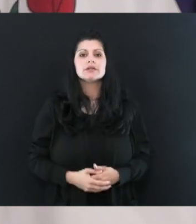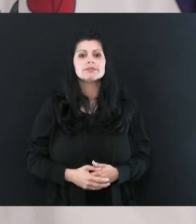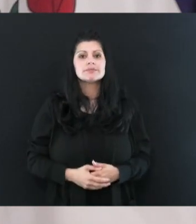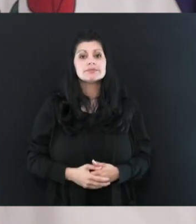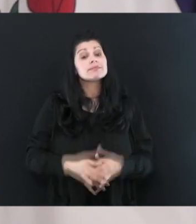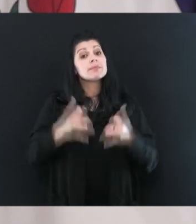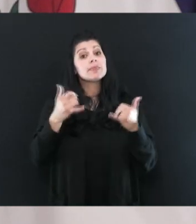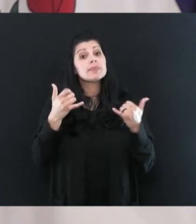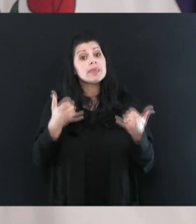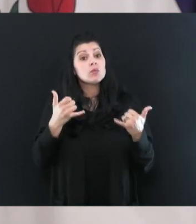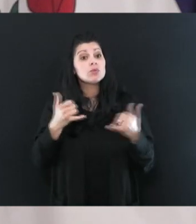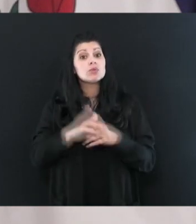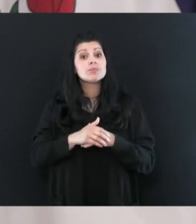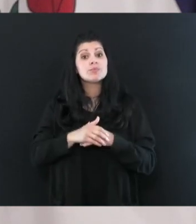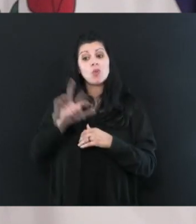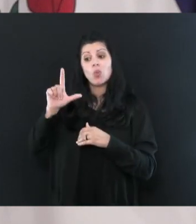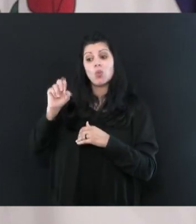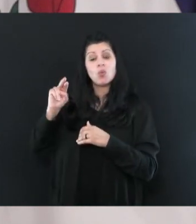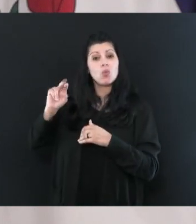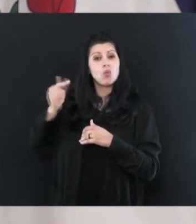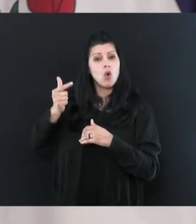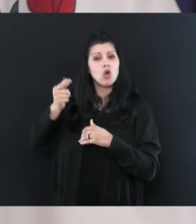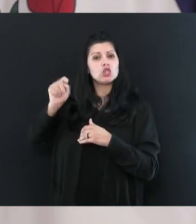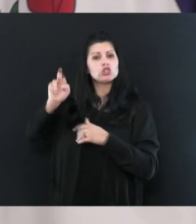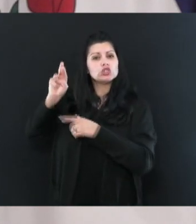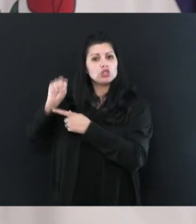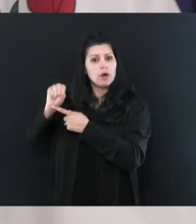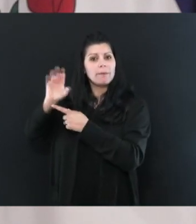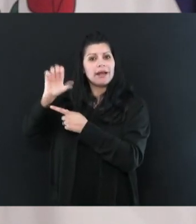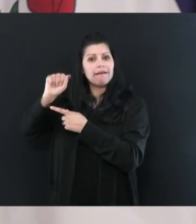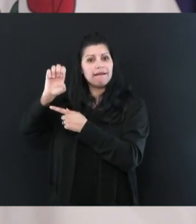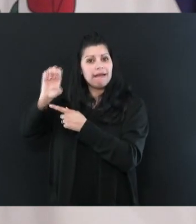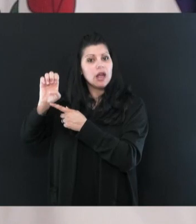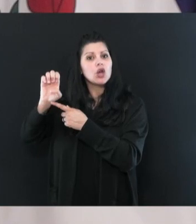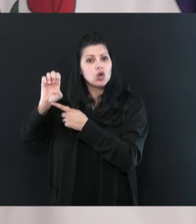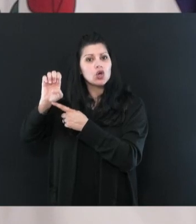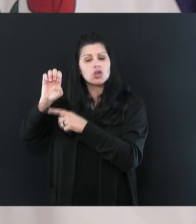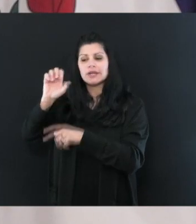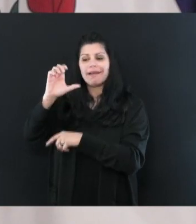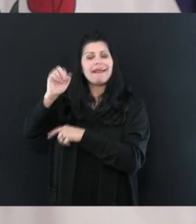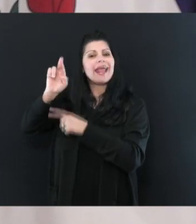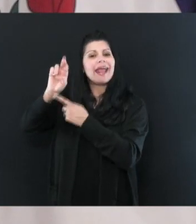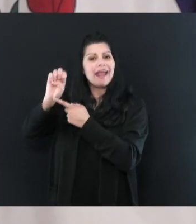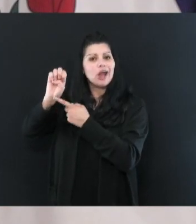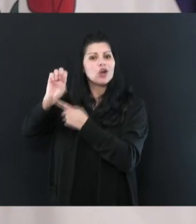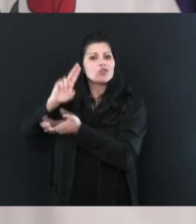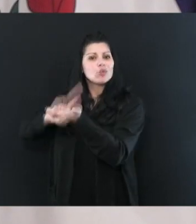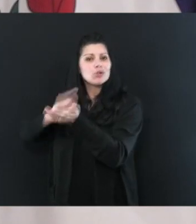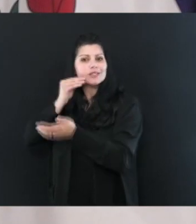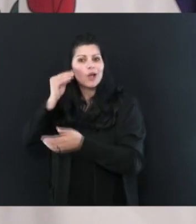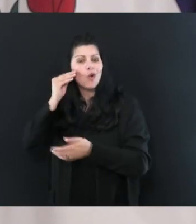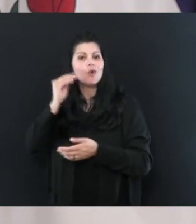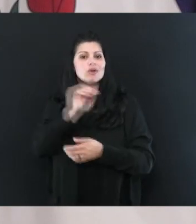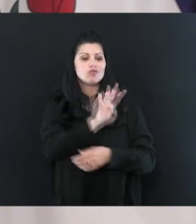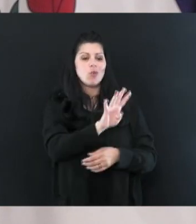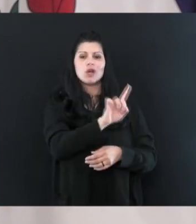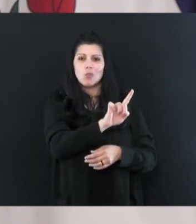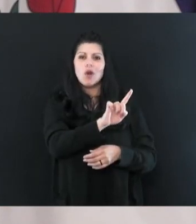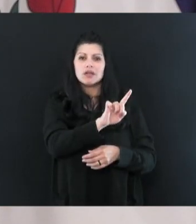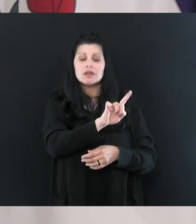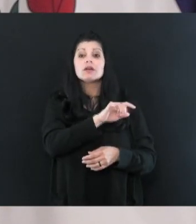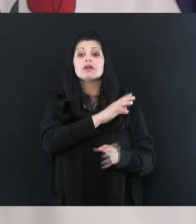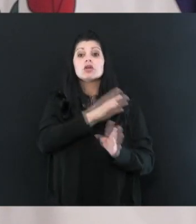facilities we have 41 outbreaks in our long-term care facilities right now. We have 13 outbreaks in